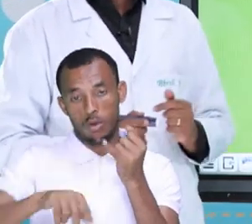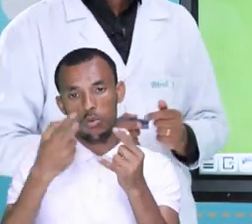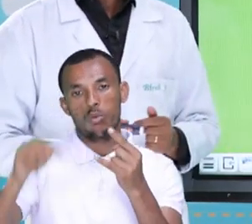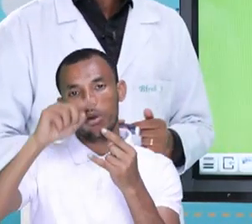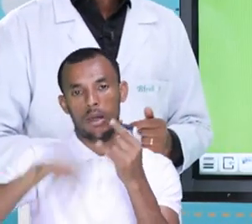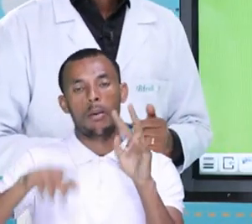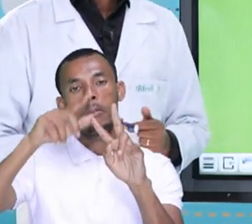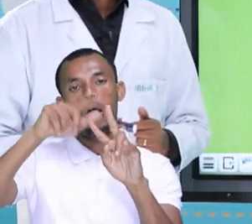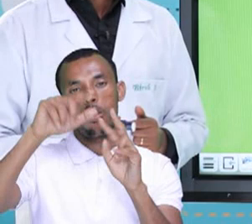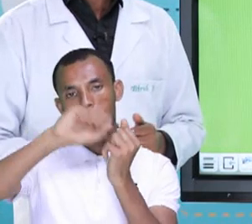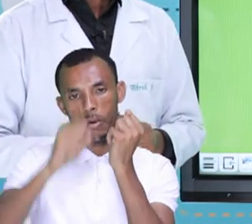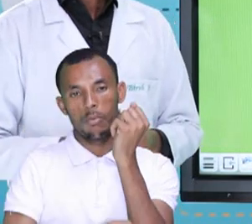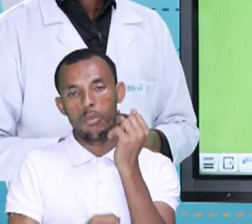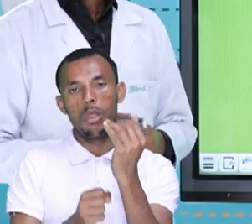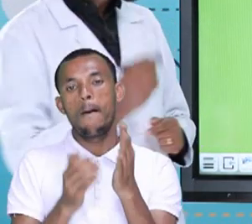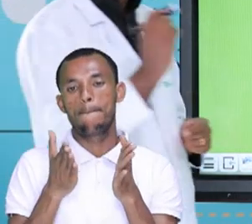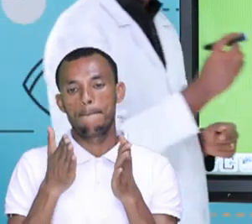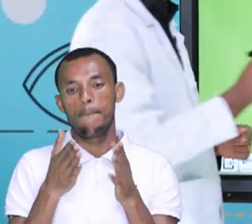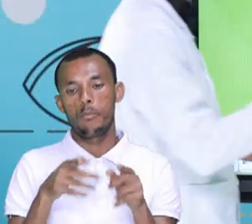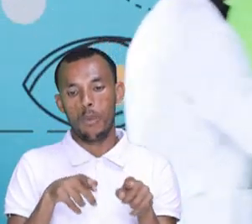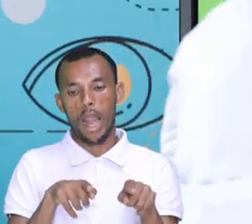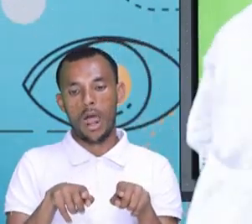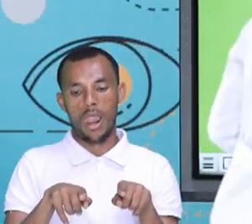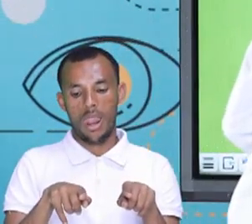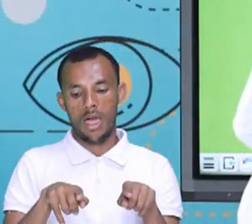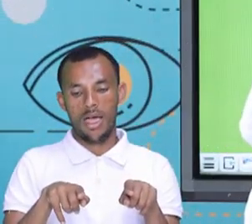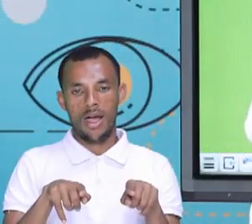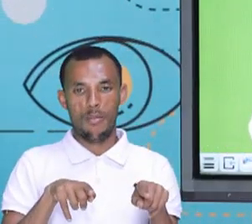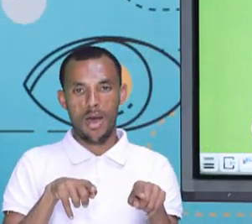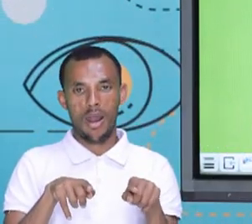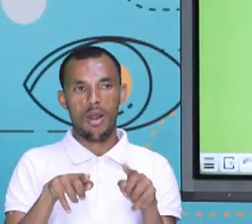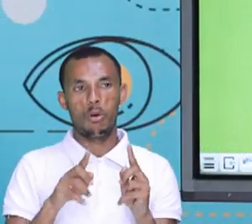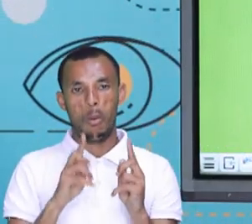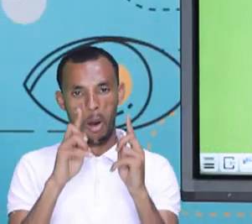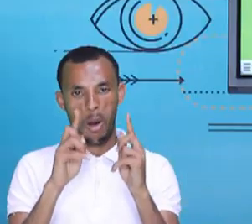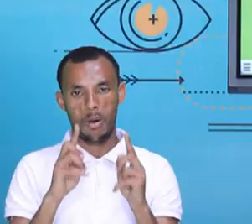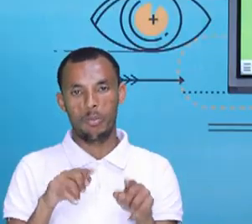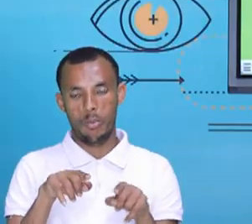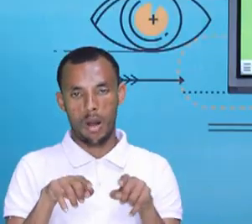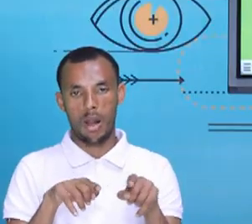Pi bond is formed by parallel overlap. This one is by parallel